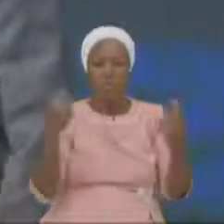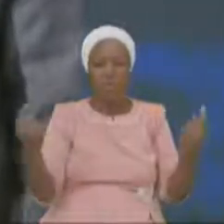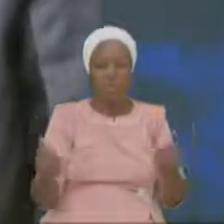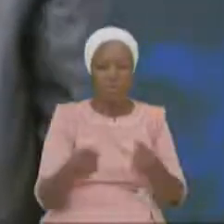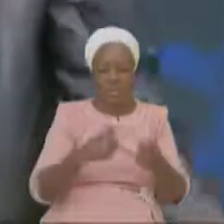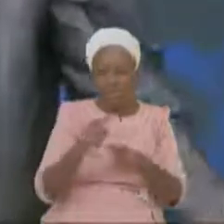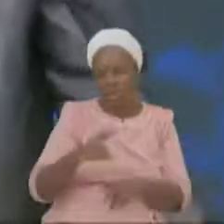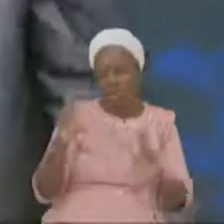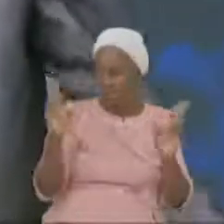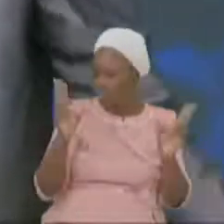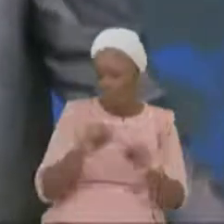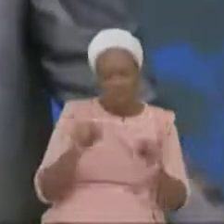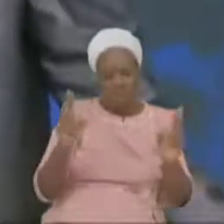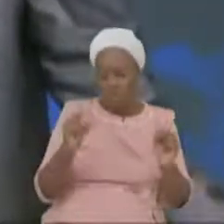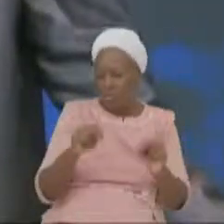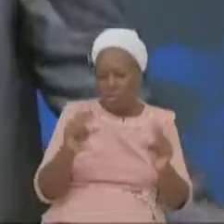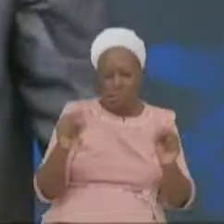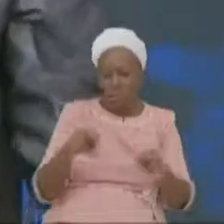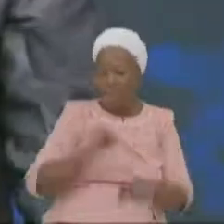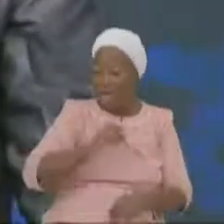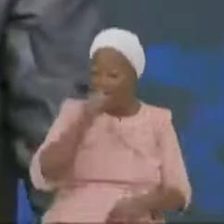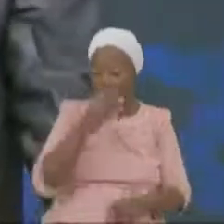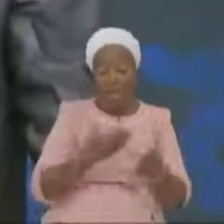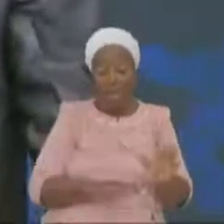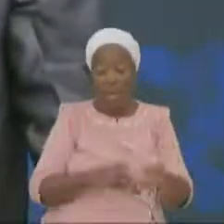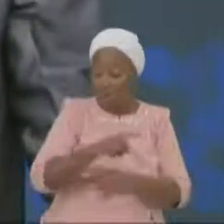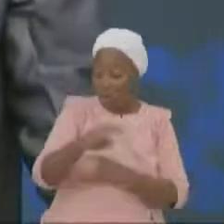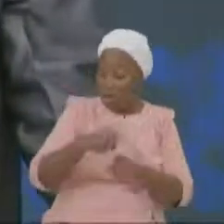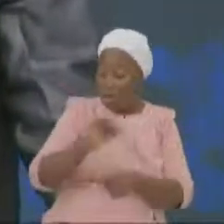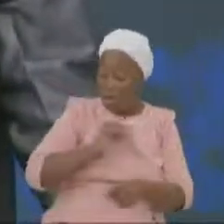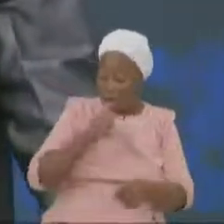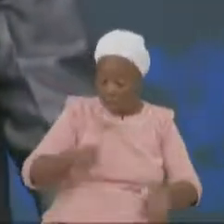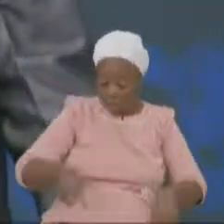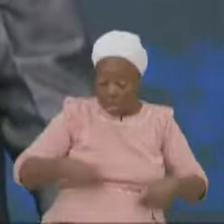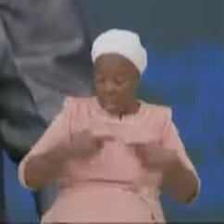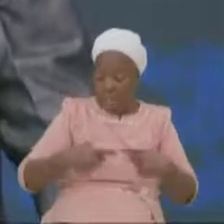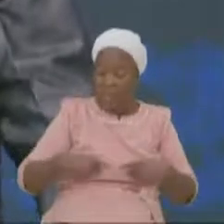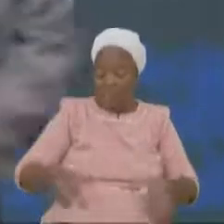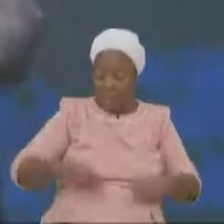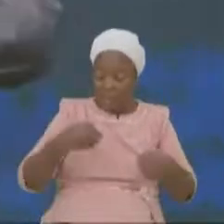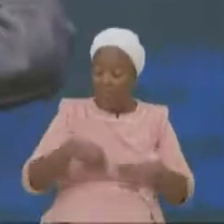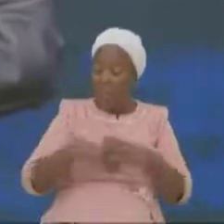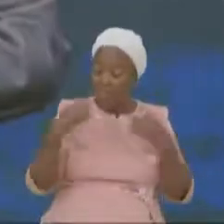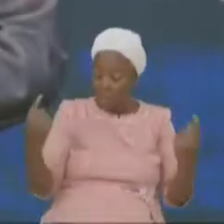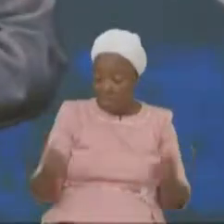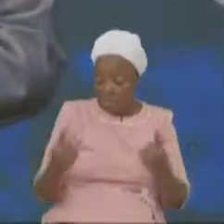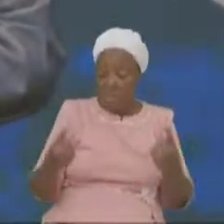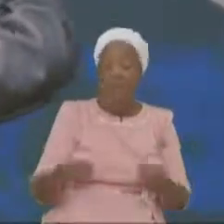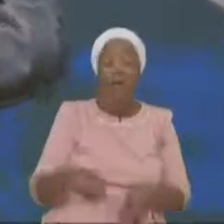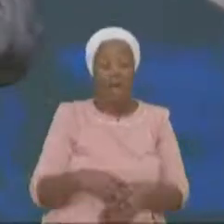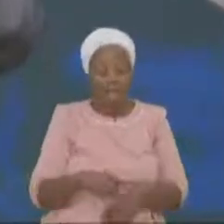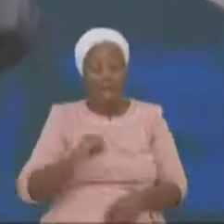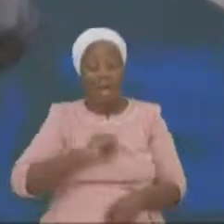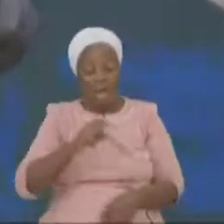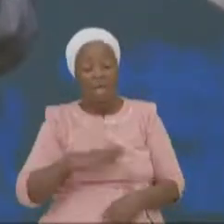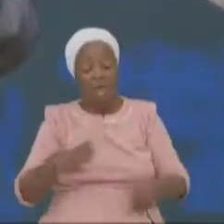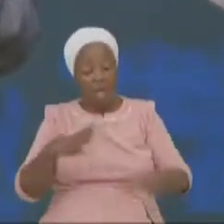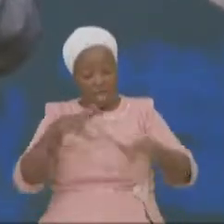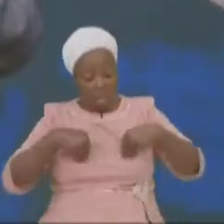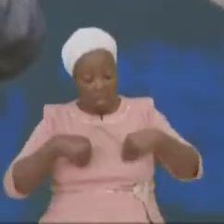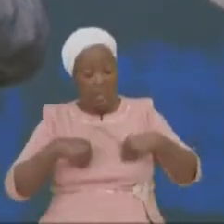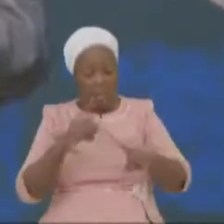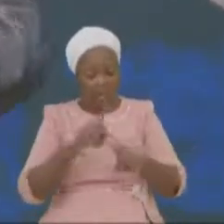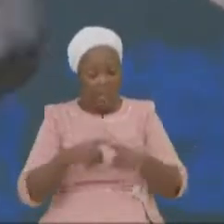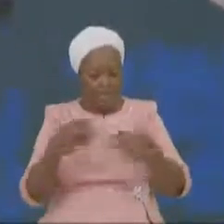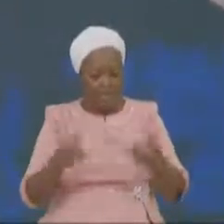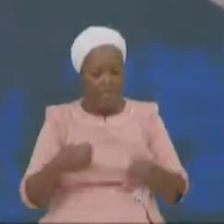You say, no, I'm dead. When I was alive, living in sin, I could be jolted, I could